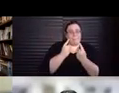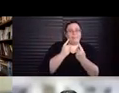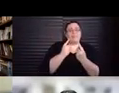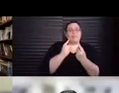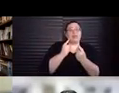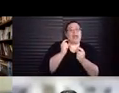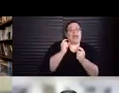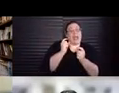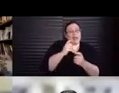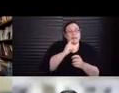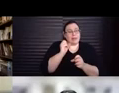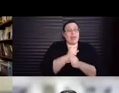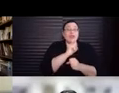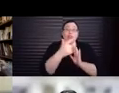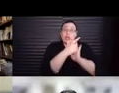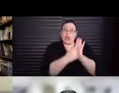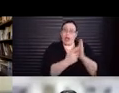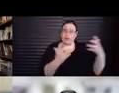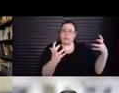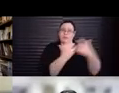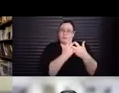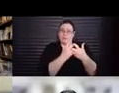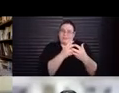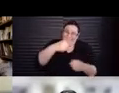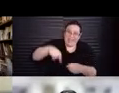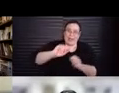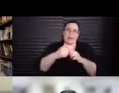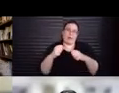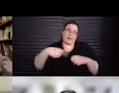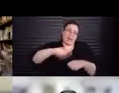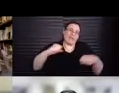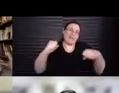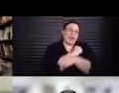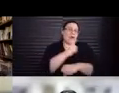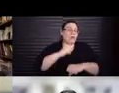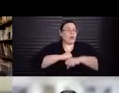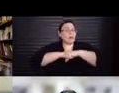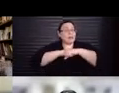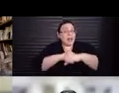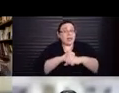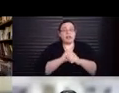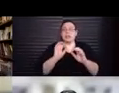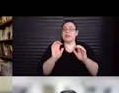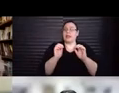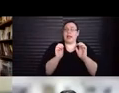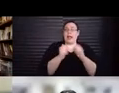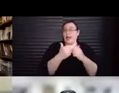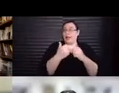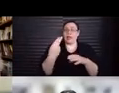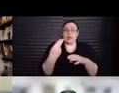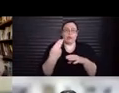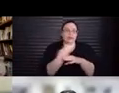them, by the way that they were fighting for the protections, by the way that they were accessing